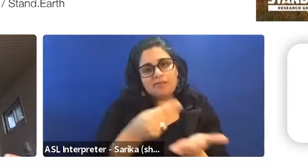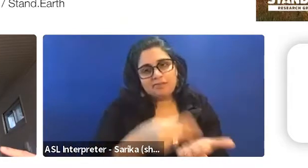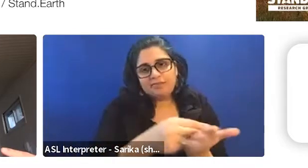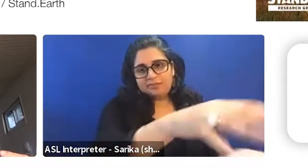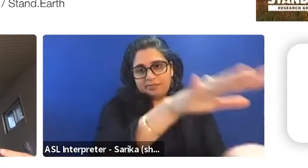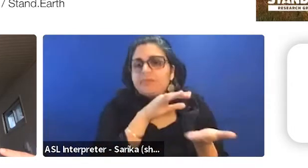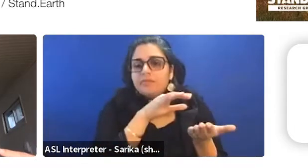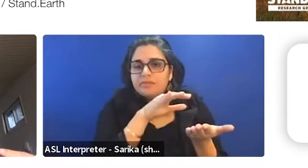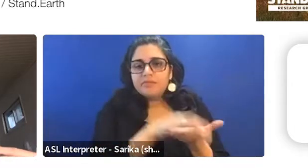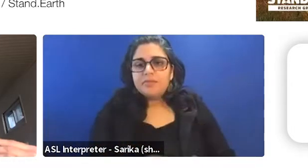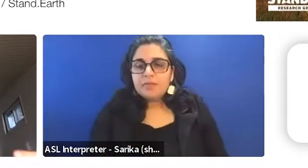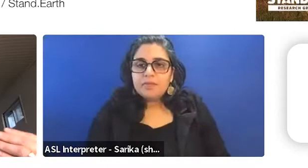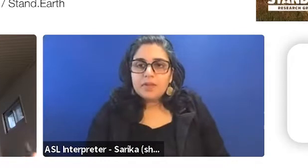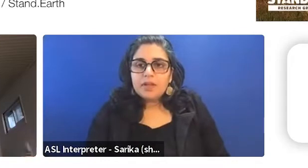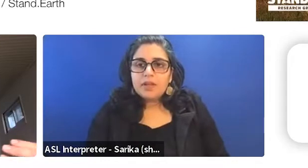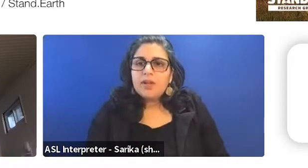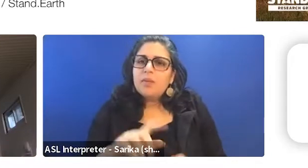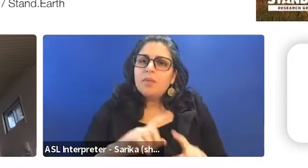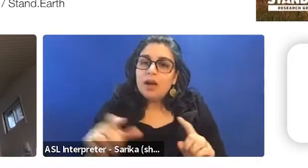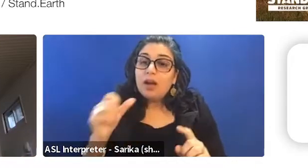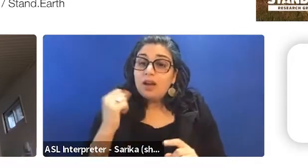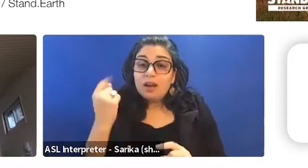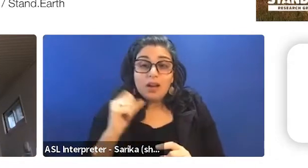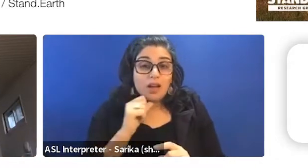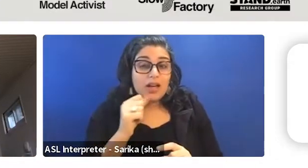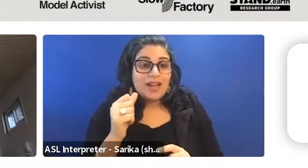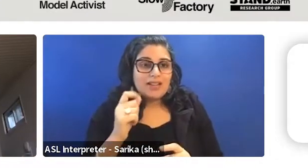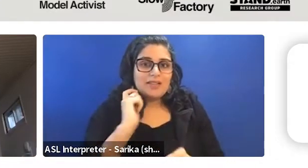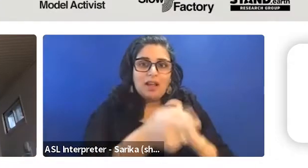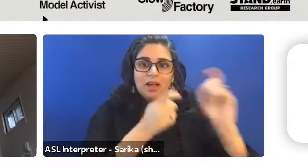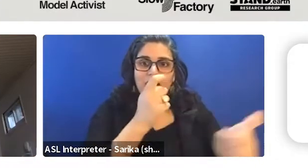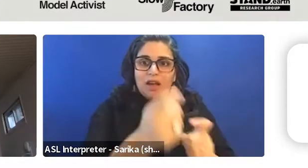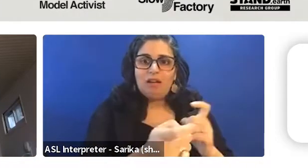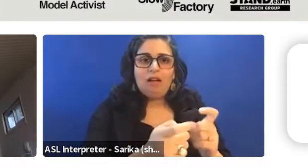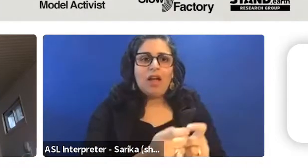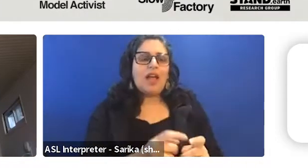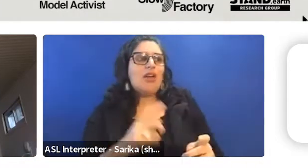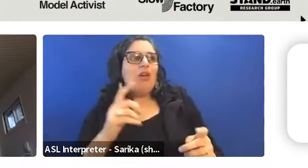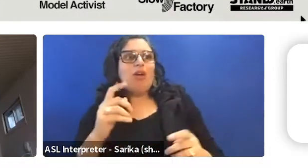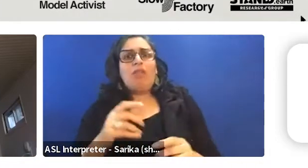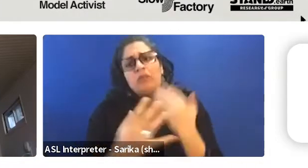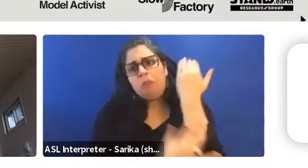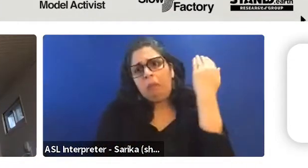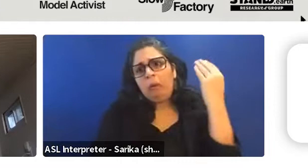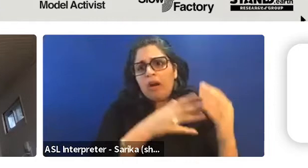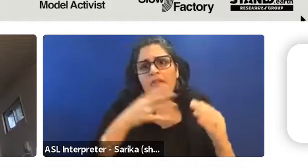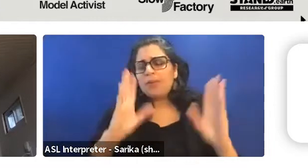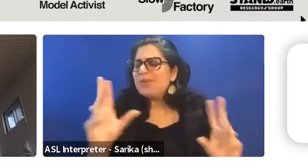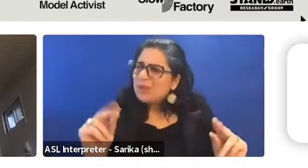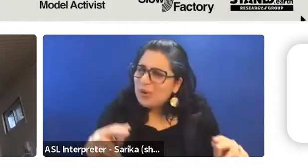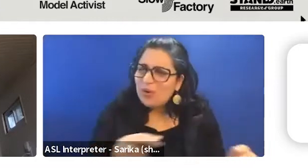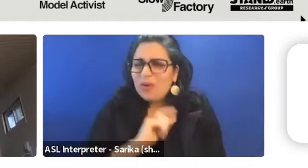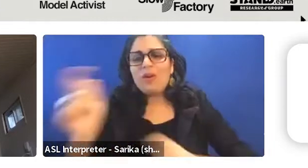that it's not necessarily contributing to the livelihoods of the poor farmers, right? It's contributing